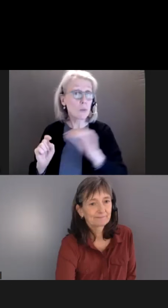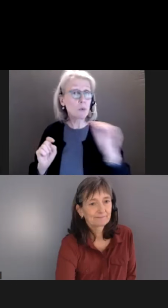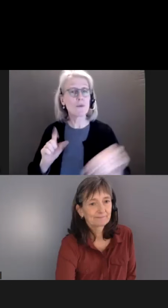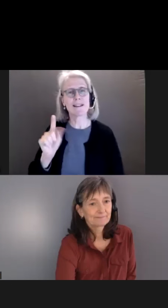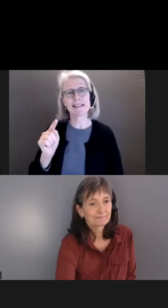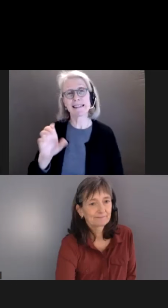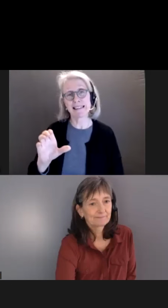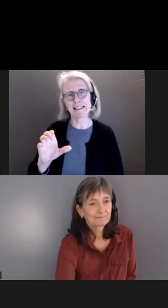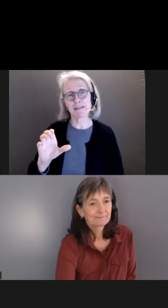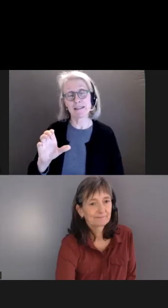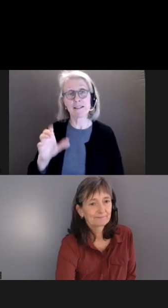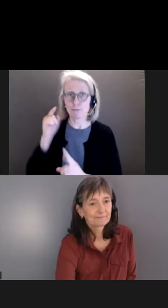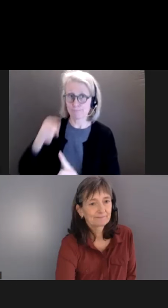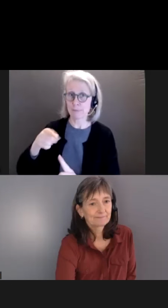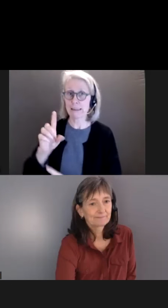dementia.